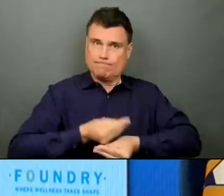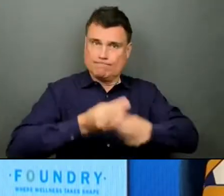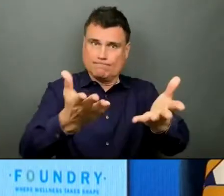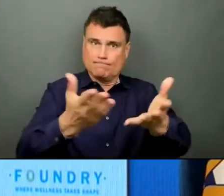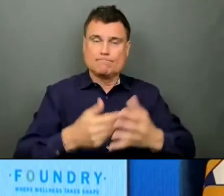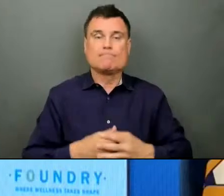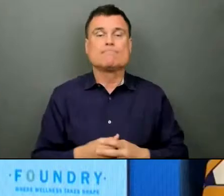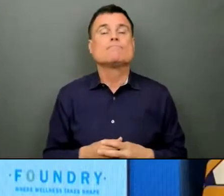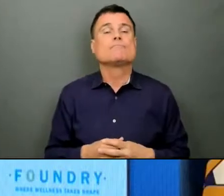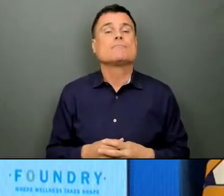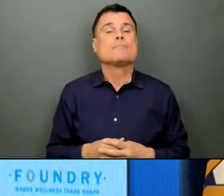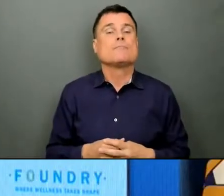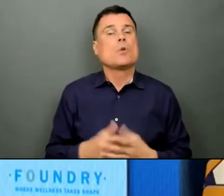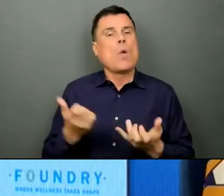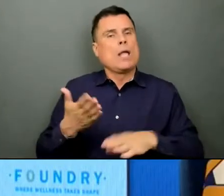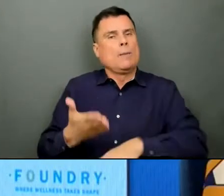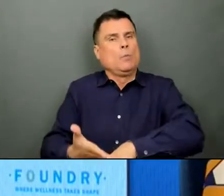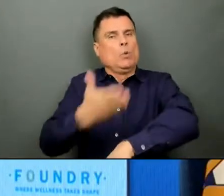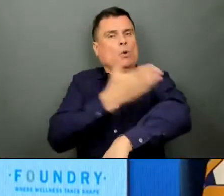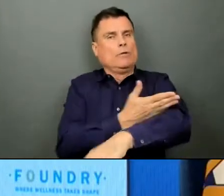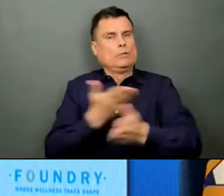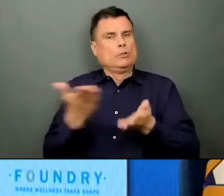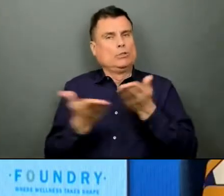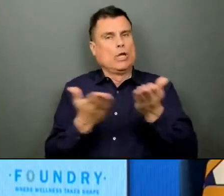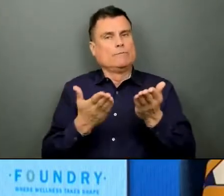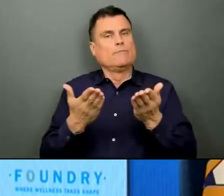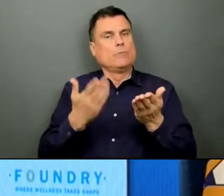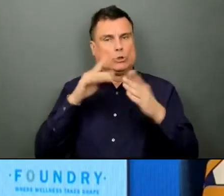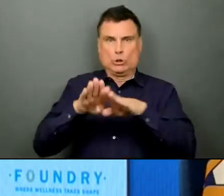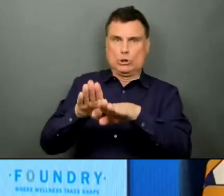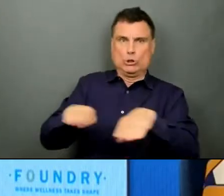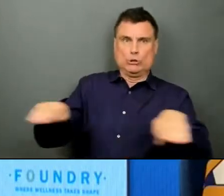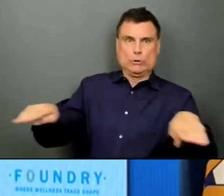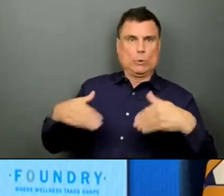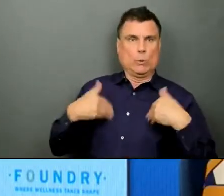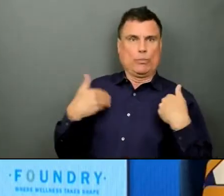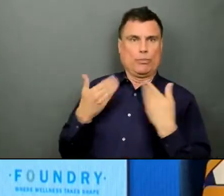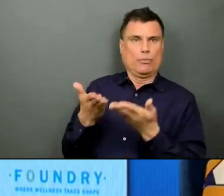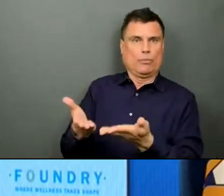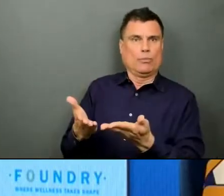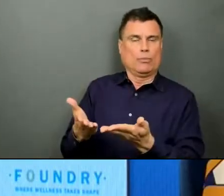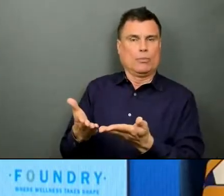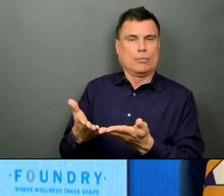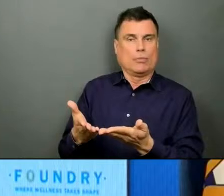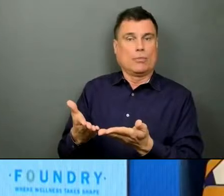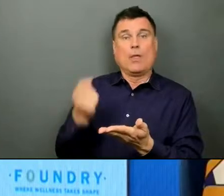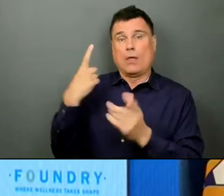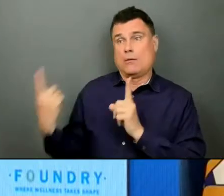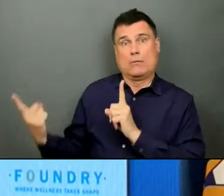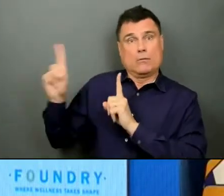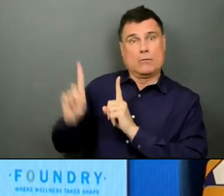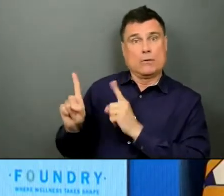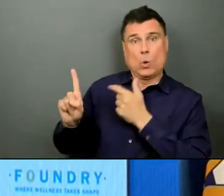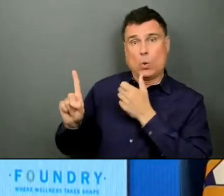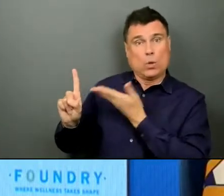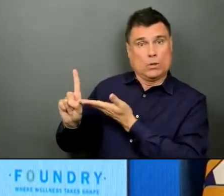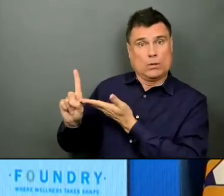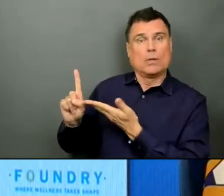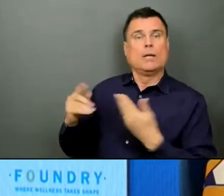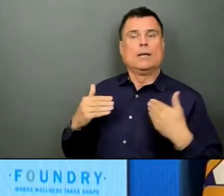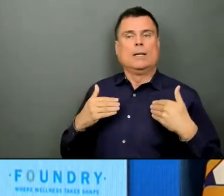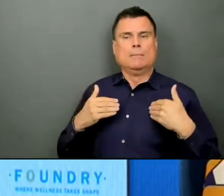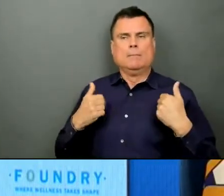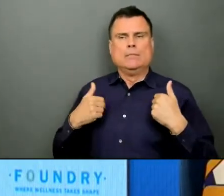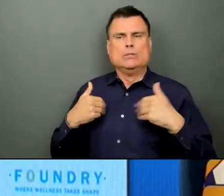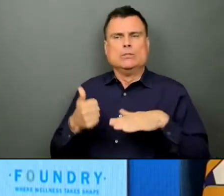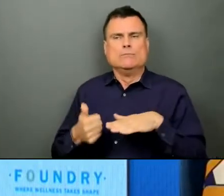life-saving services that they need. And I'm glad to be here alongside my friend and colleague, Mitzi Dean, the Minister for